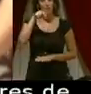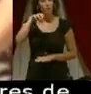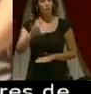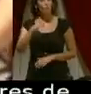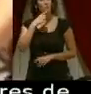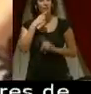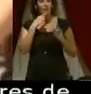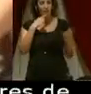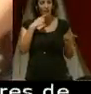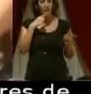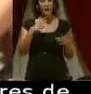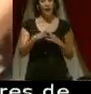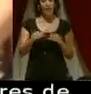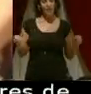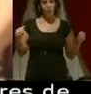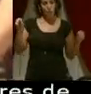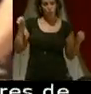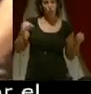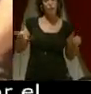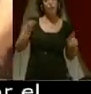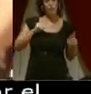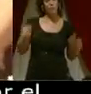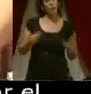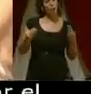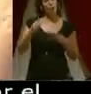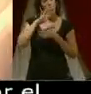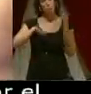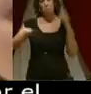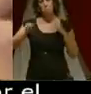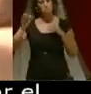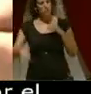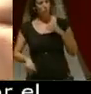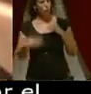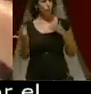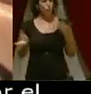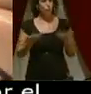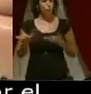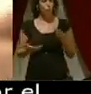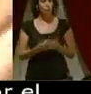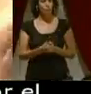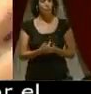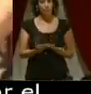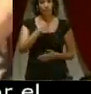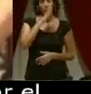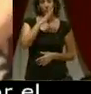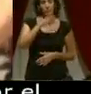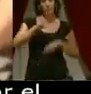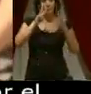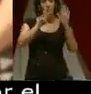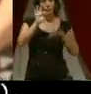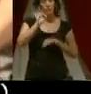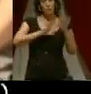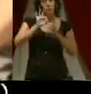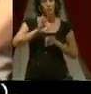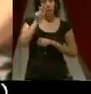colleagues that worked on iPhone said that Siri understood better the Andalusian accent than the Catalonian